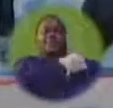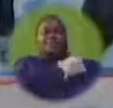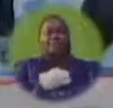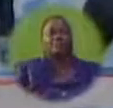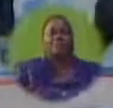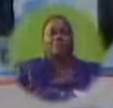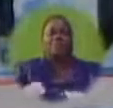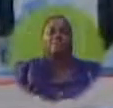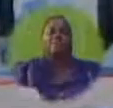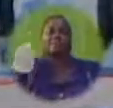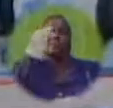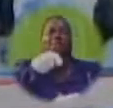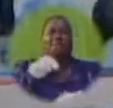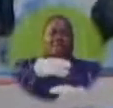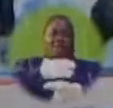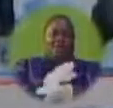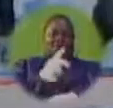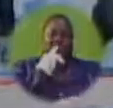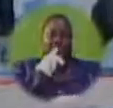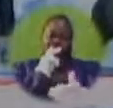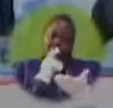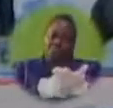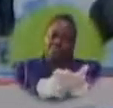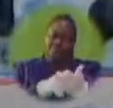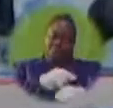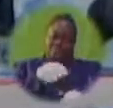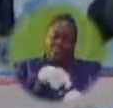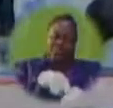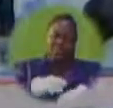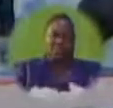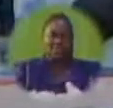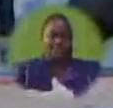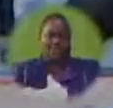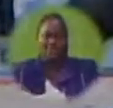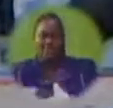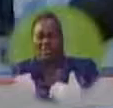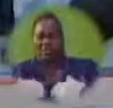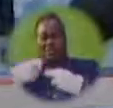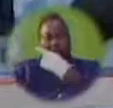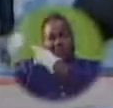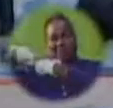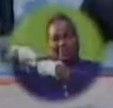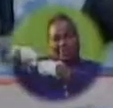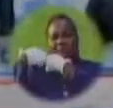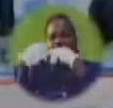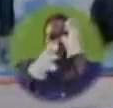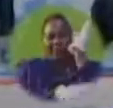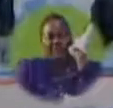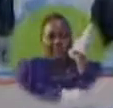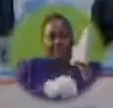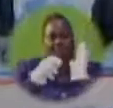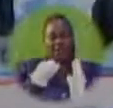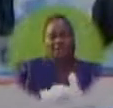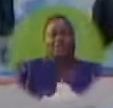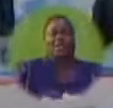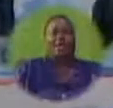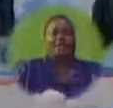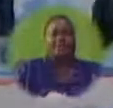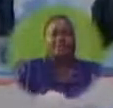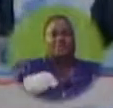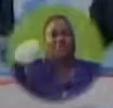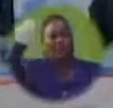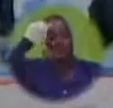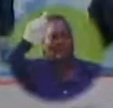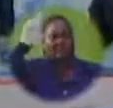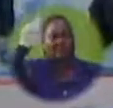Monday. After private discussions with the nation's leader, who also holds responsibility for foreign affairs, Ambassador Barford also